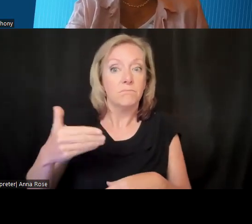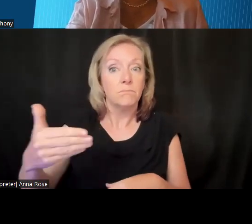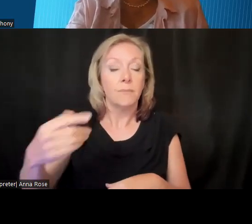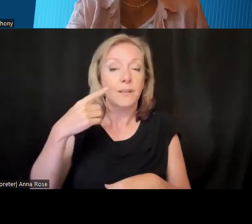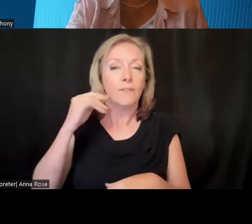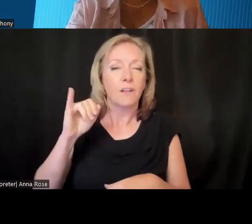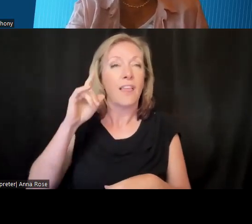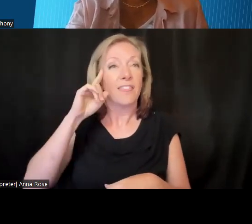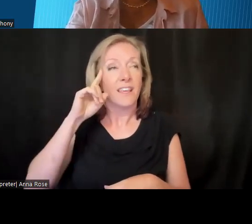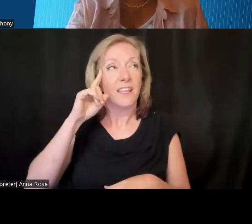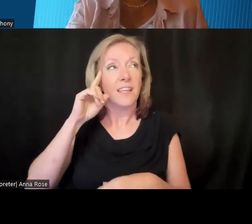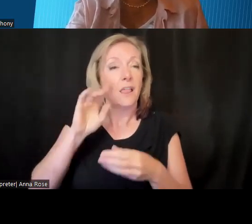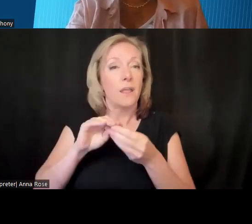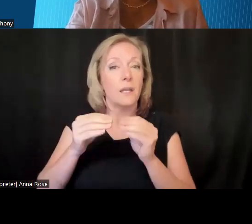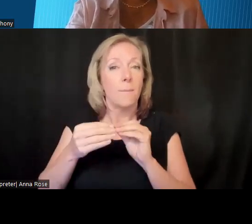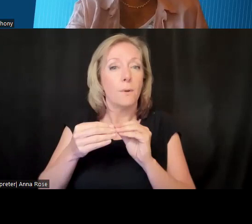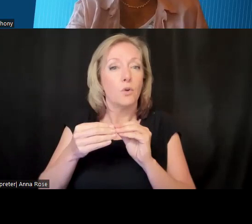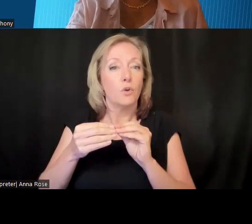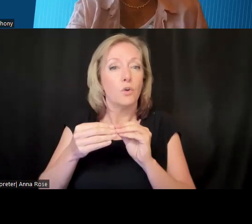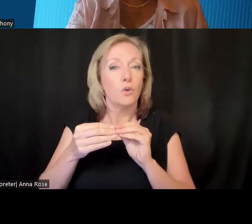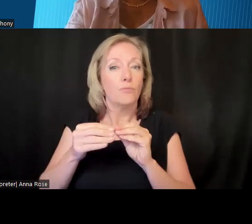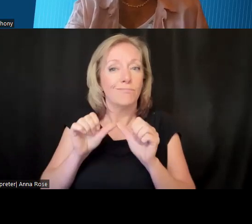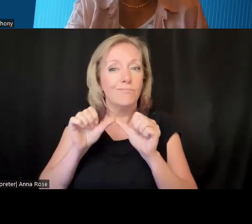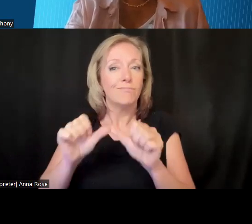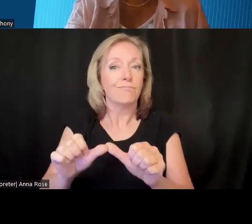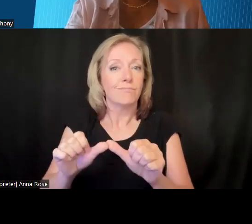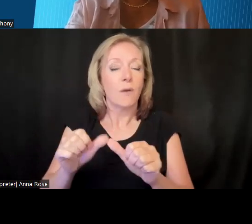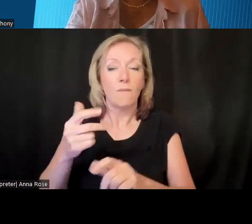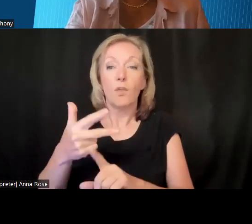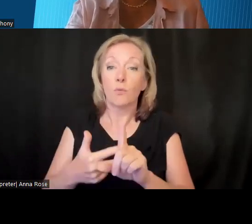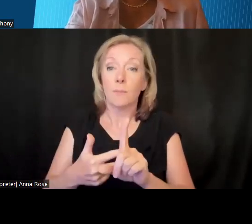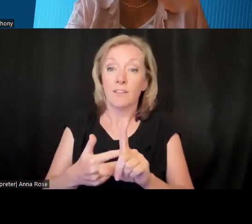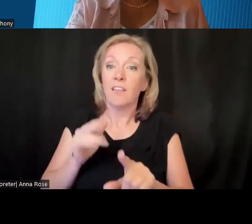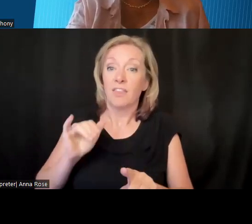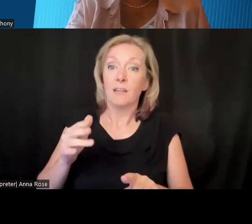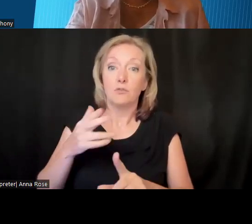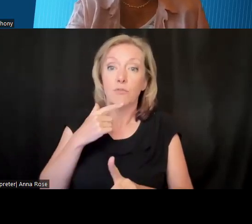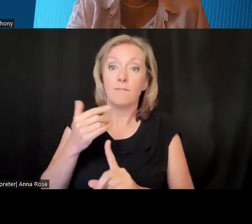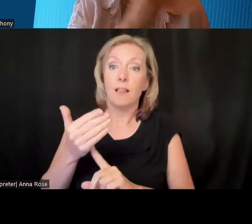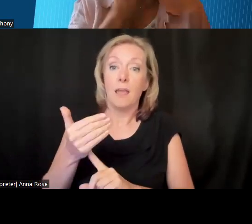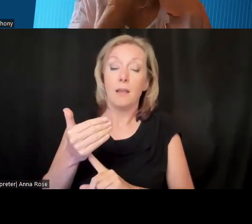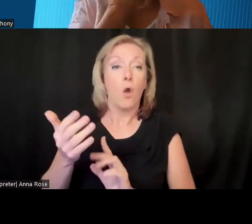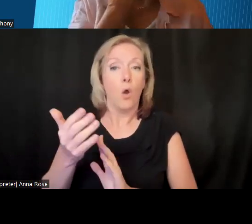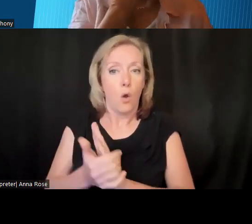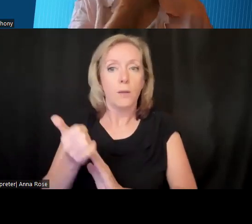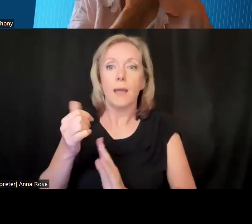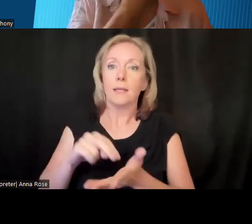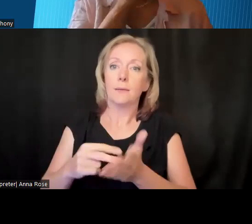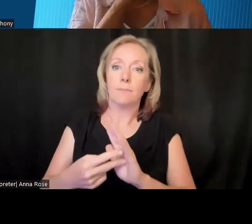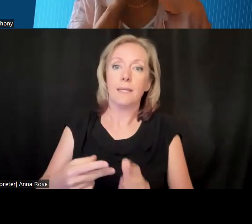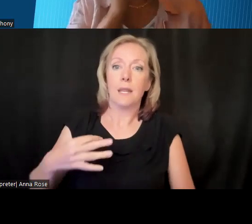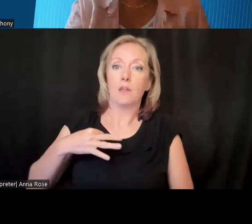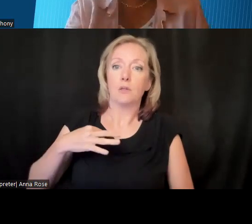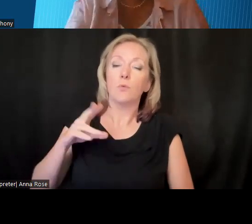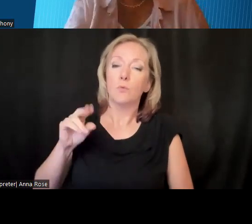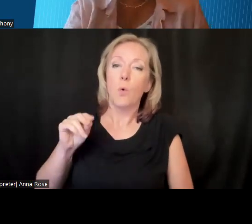it's something like maybe concurrently over a 3-month period. We worry about that. That doesn't automatically make you eligible, but